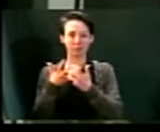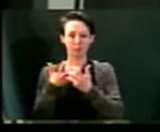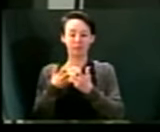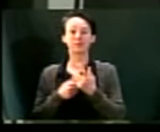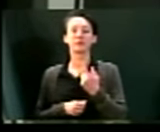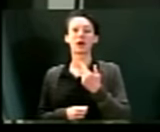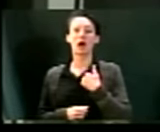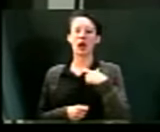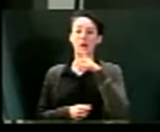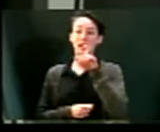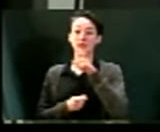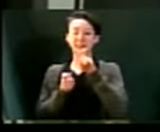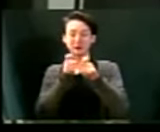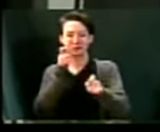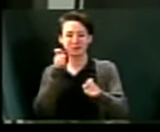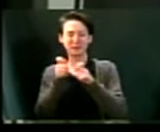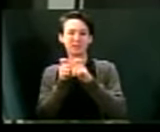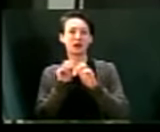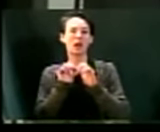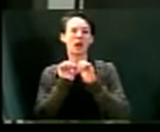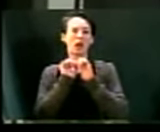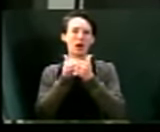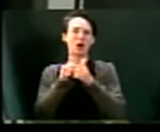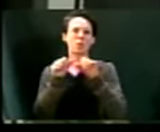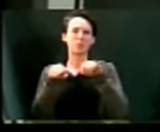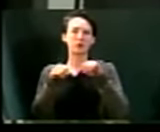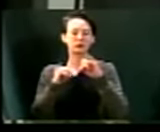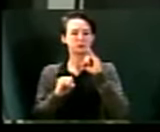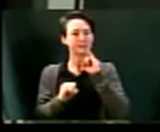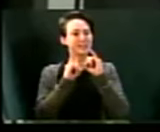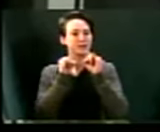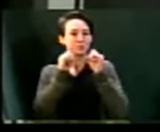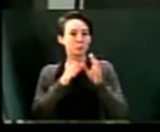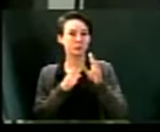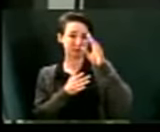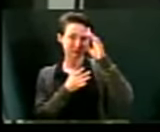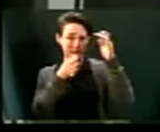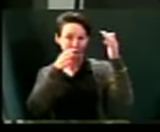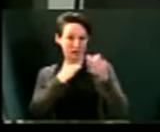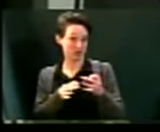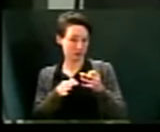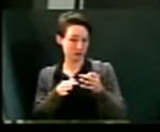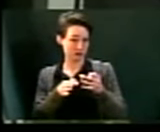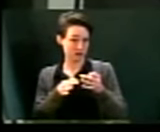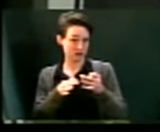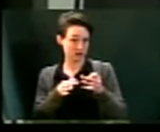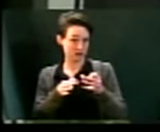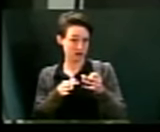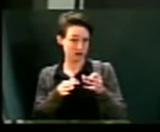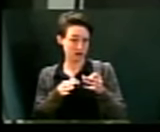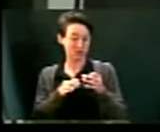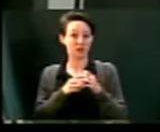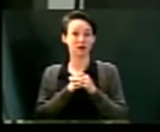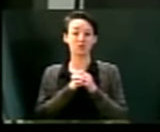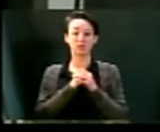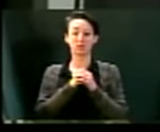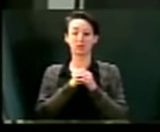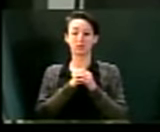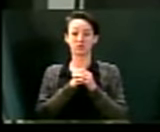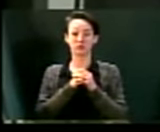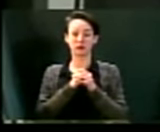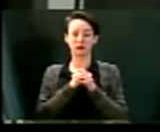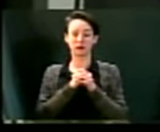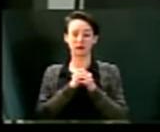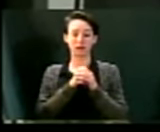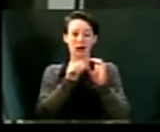specifically how these interviewees were selected, the word candidate is